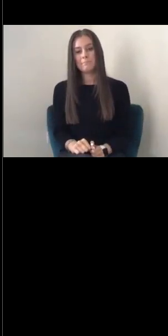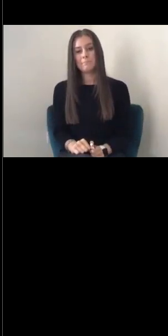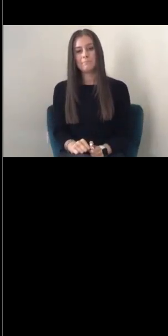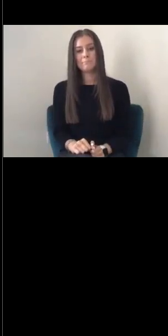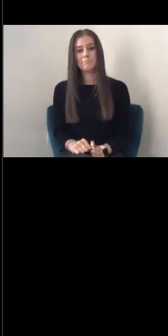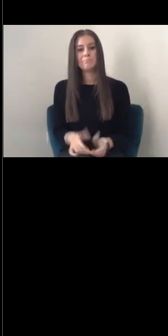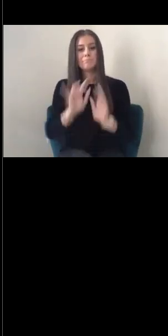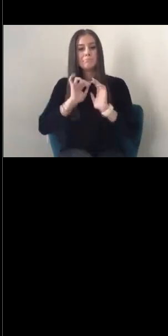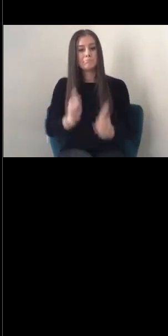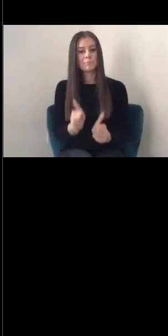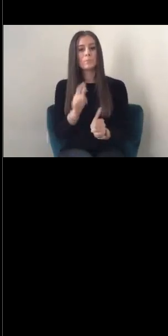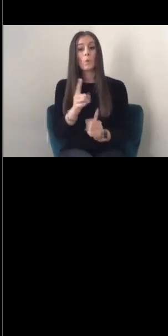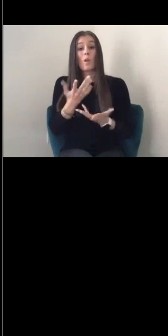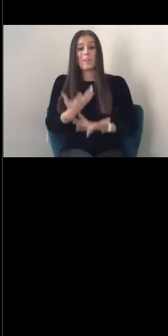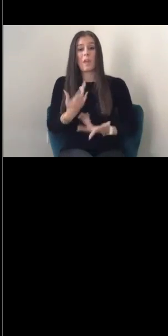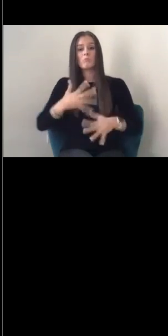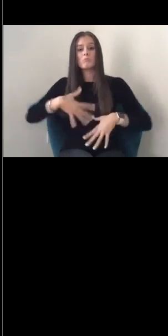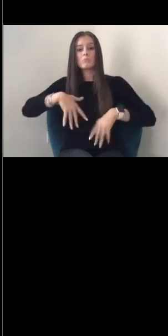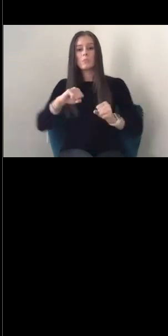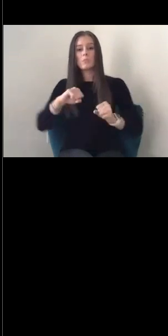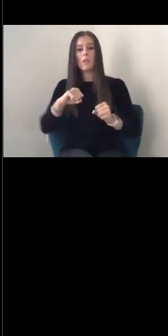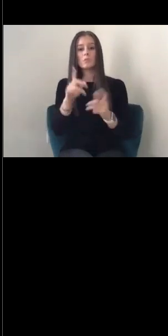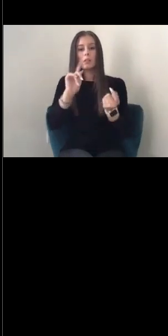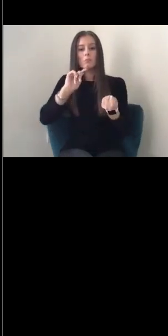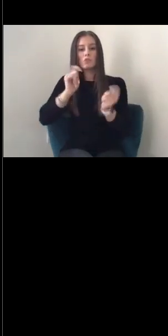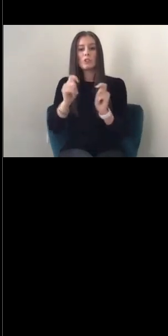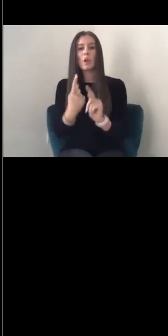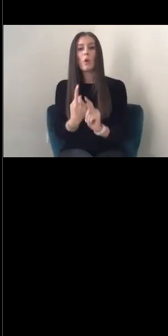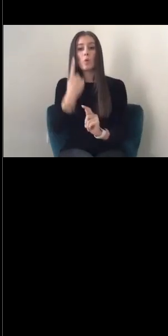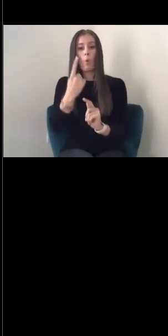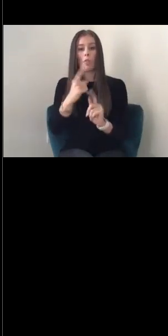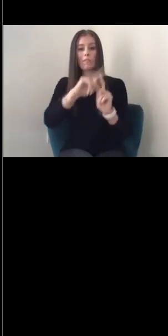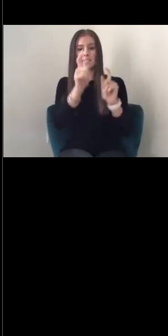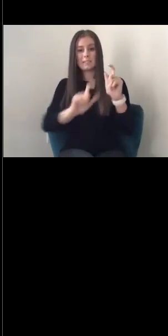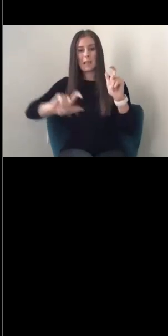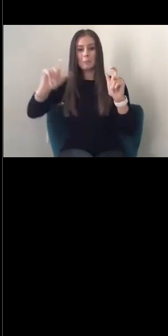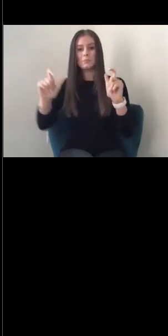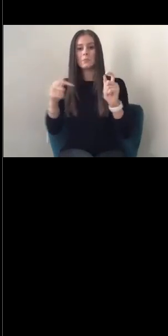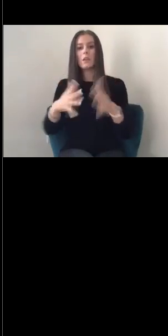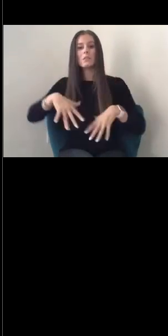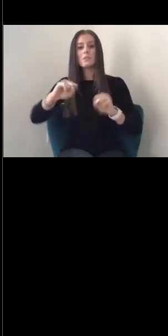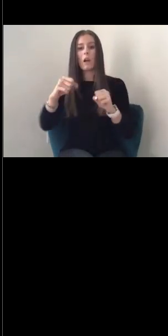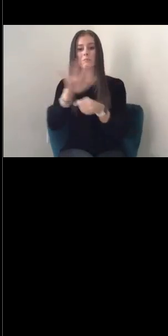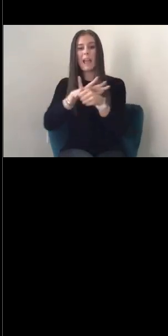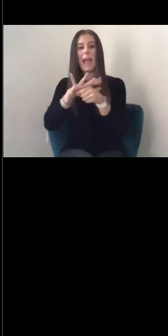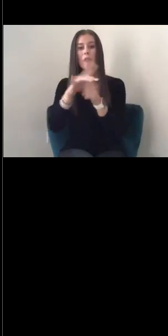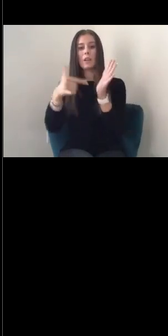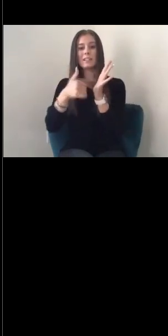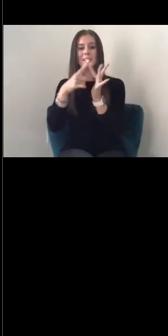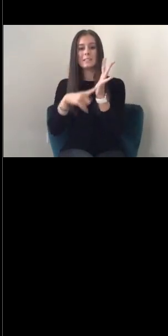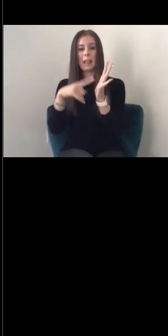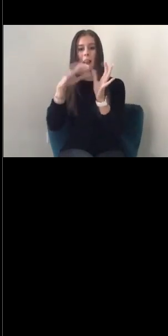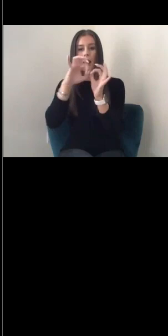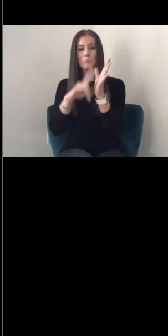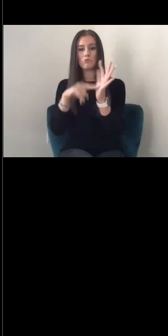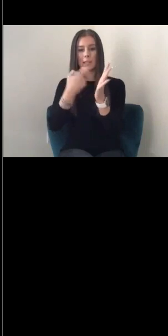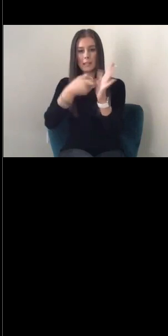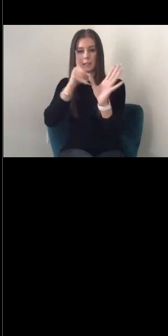Okay, so now we'll dive into the refinements north of the Thames, beginning with the Tilbury area and the area around the Northern Tunnel